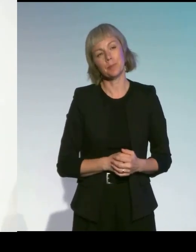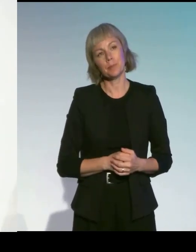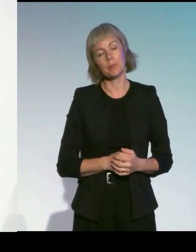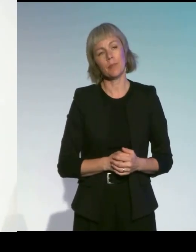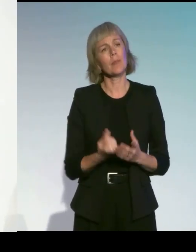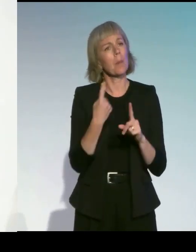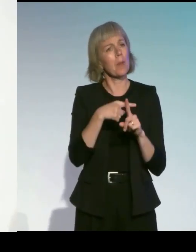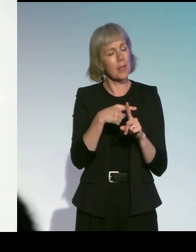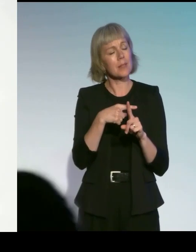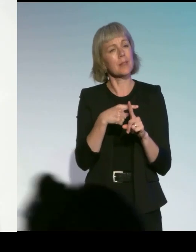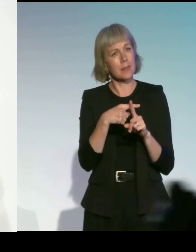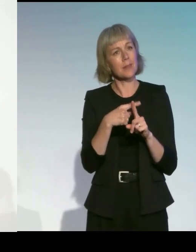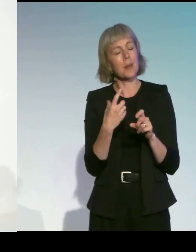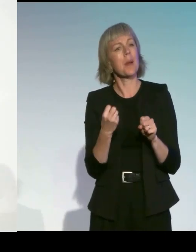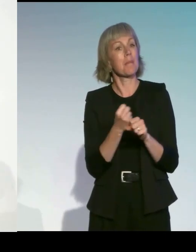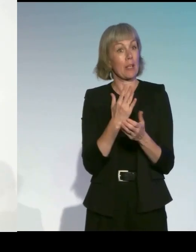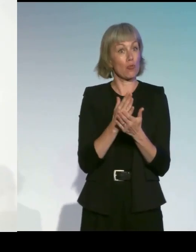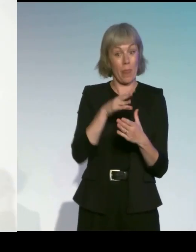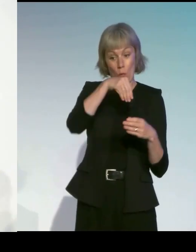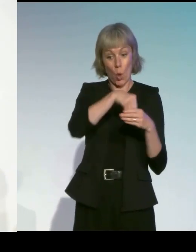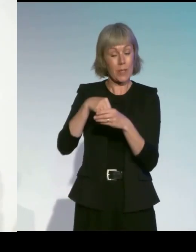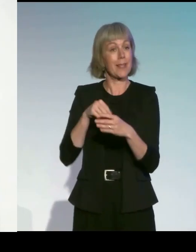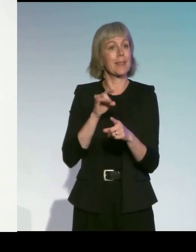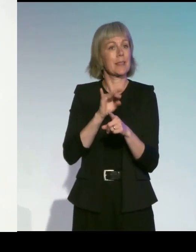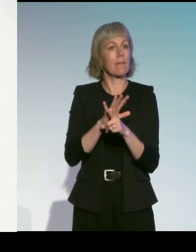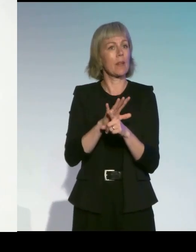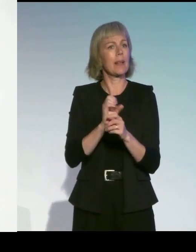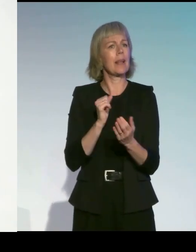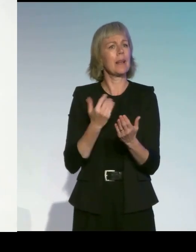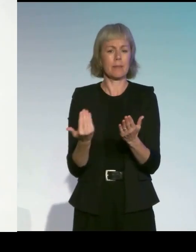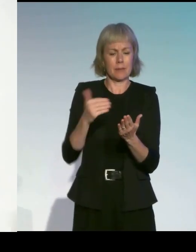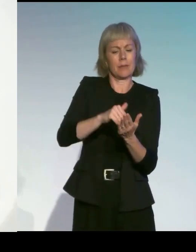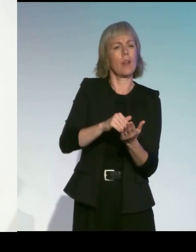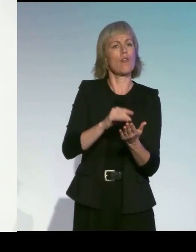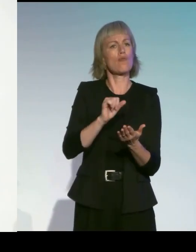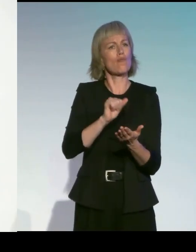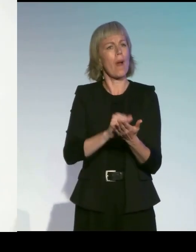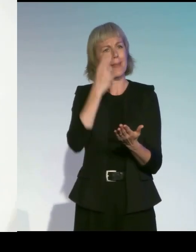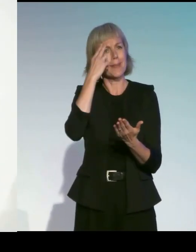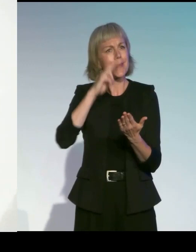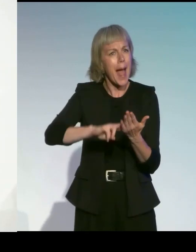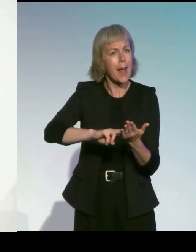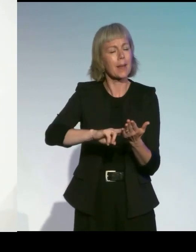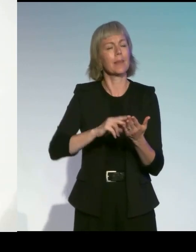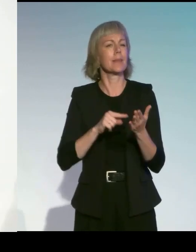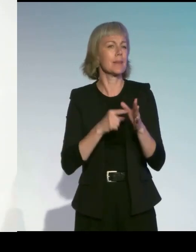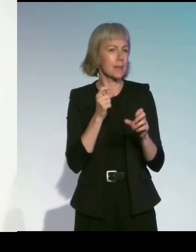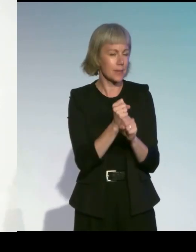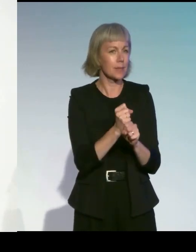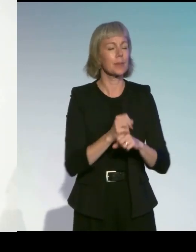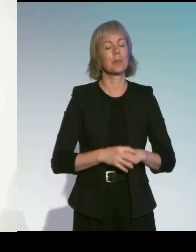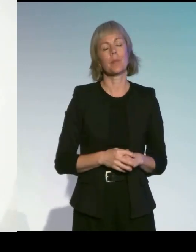then ensuring that the content itself is tagged appropriately and tagged accurately. And many users, like